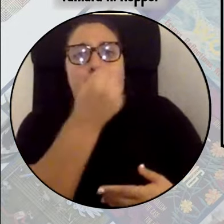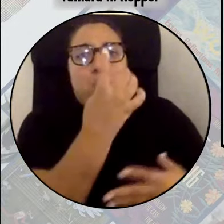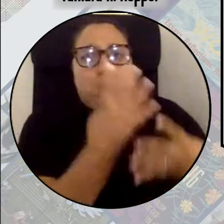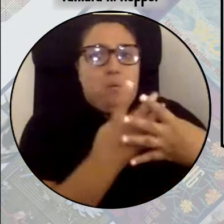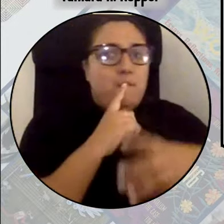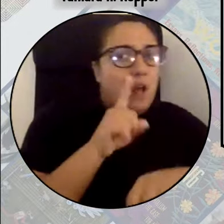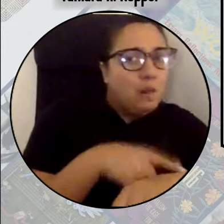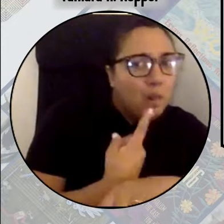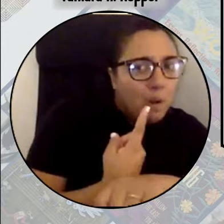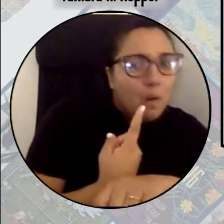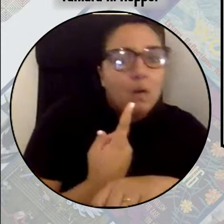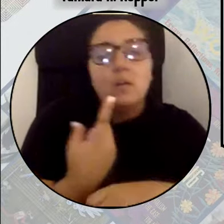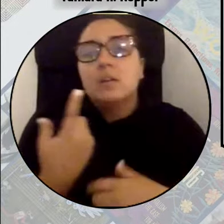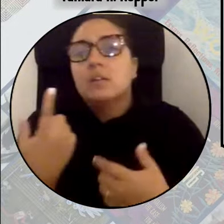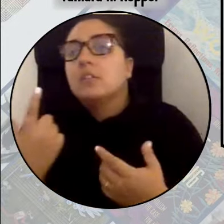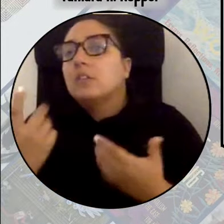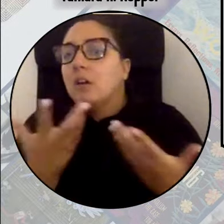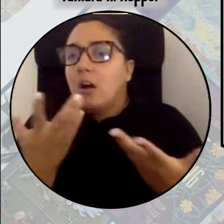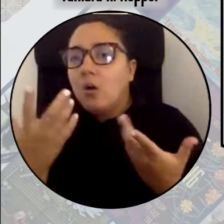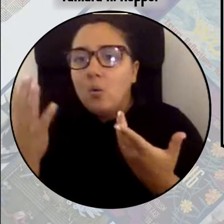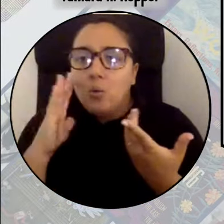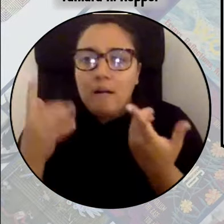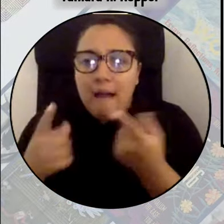those very real concerns,